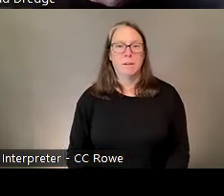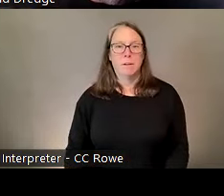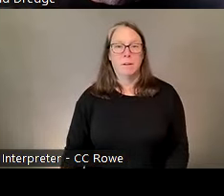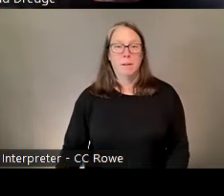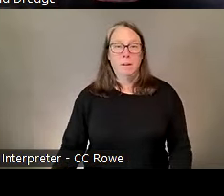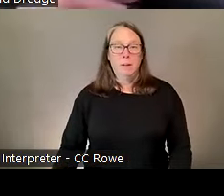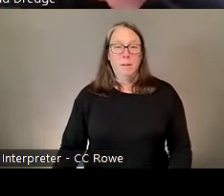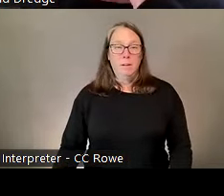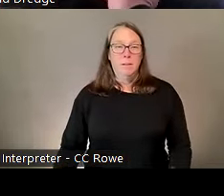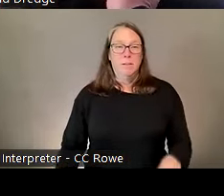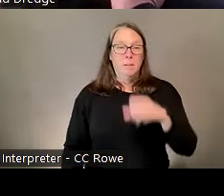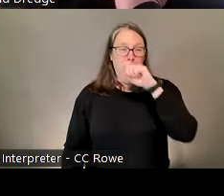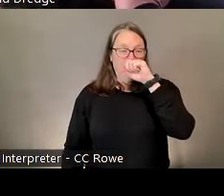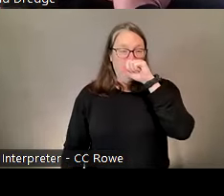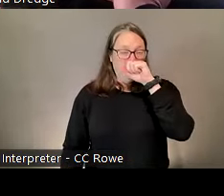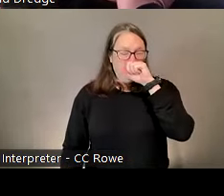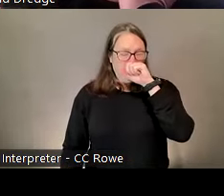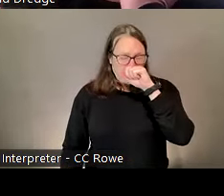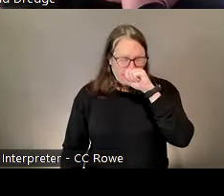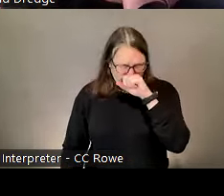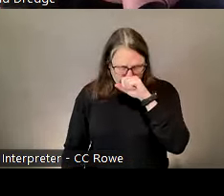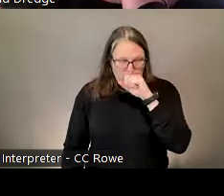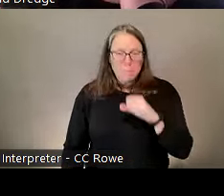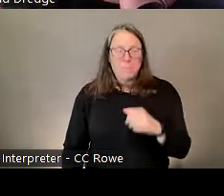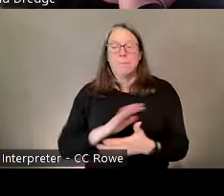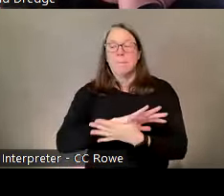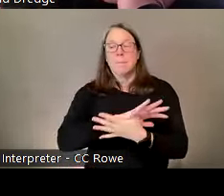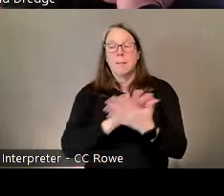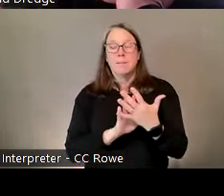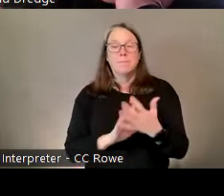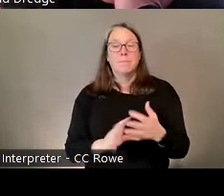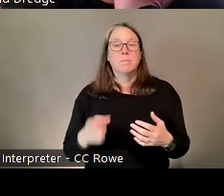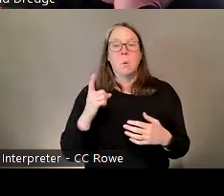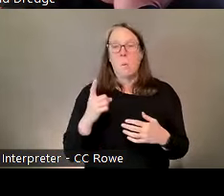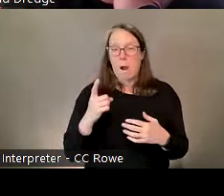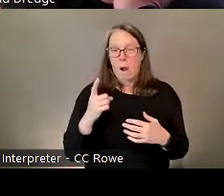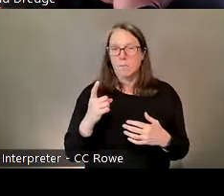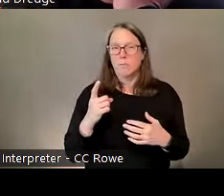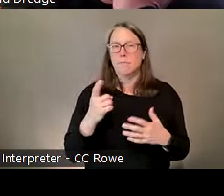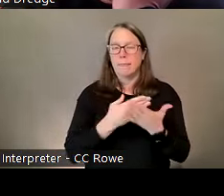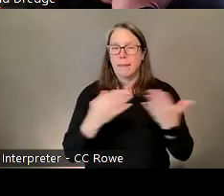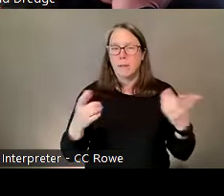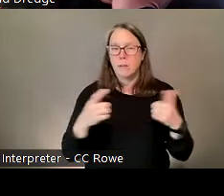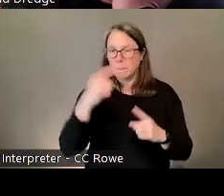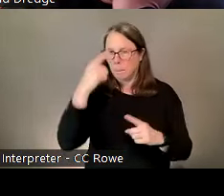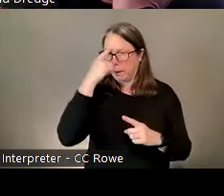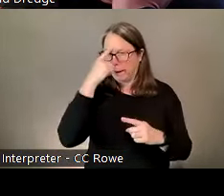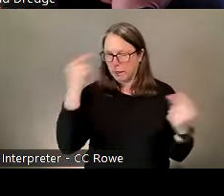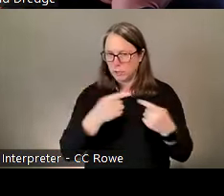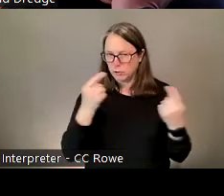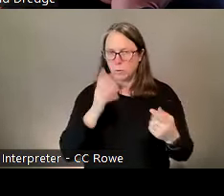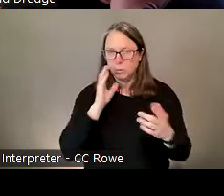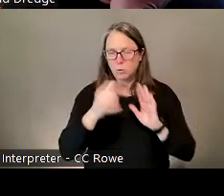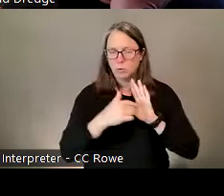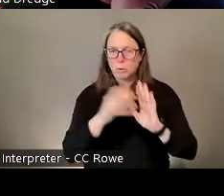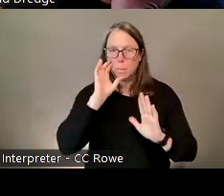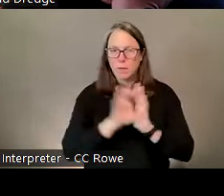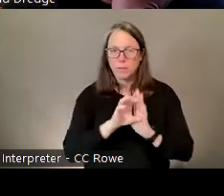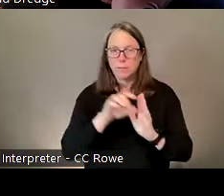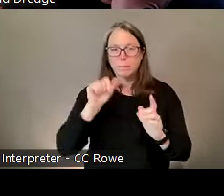And again, so this is one of the common forms of brain injury. And so again, I show you this picture. So this part of the brain is